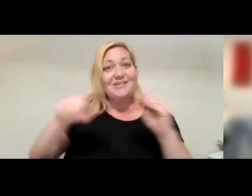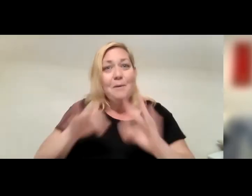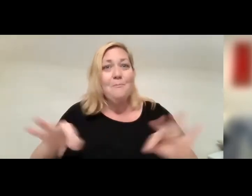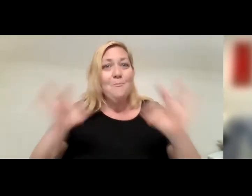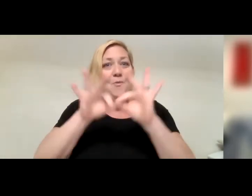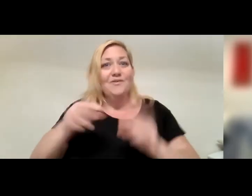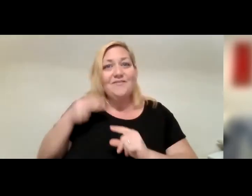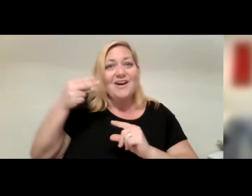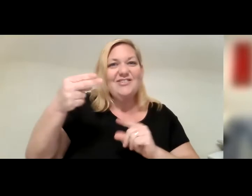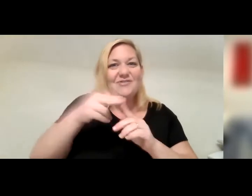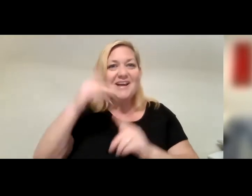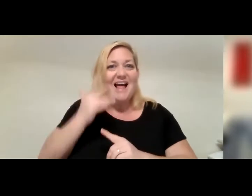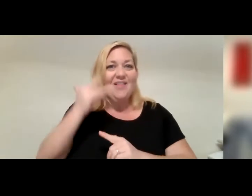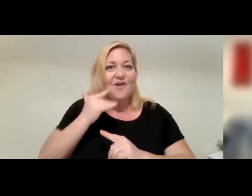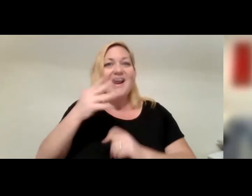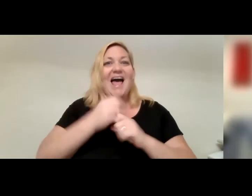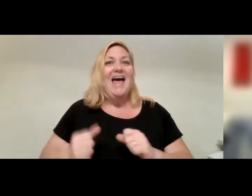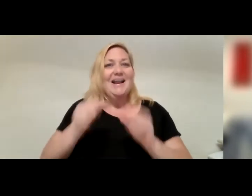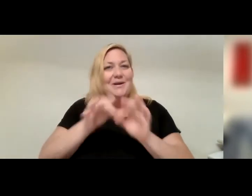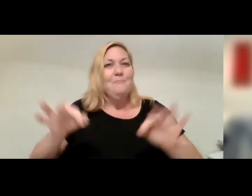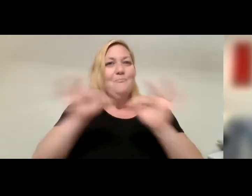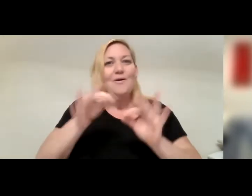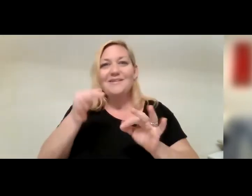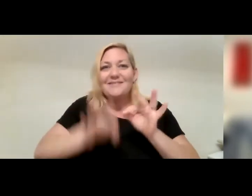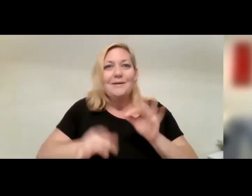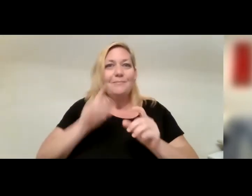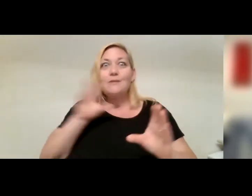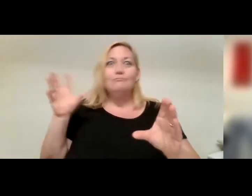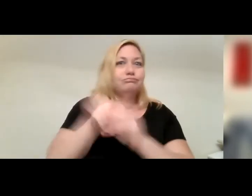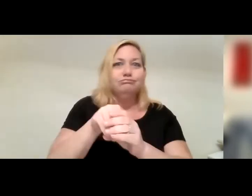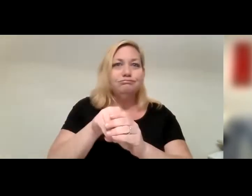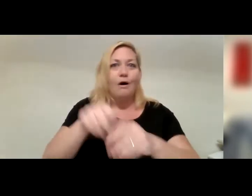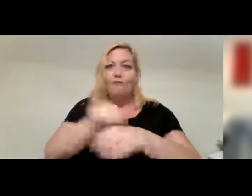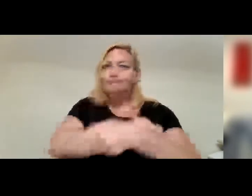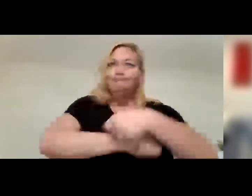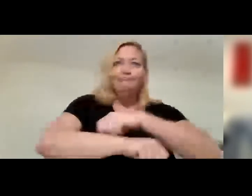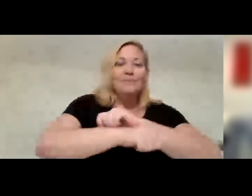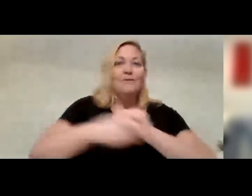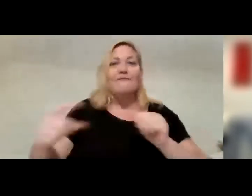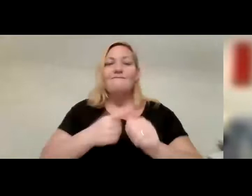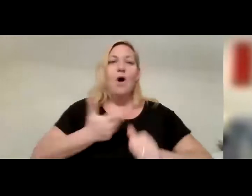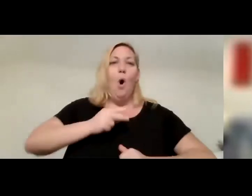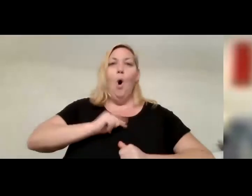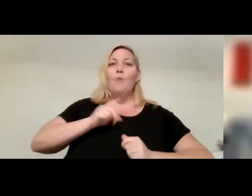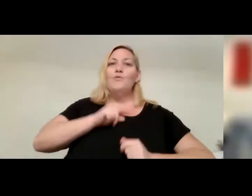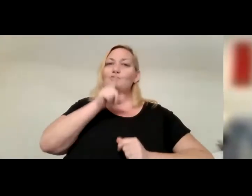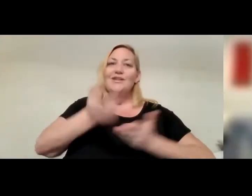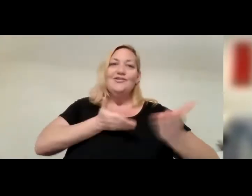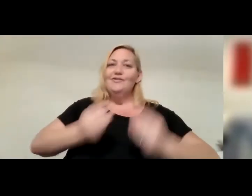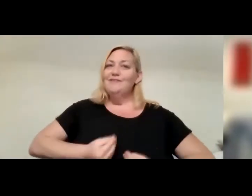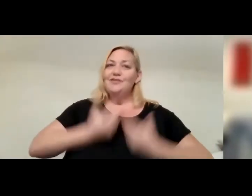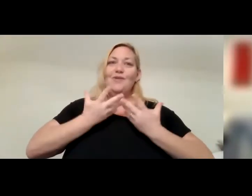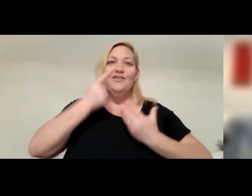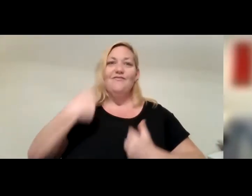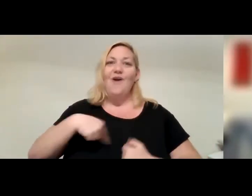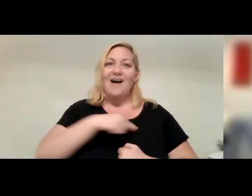our history in California and the importance of simply getting involved. It is one of our very own that has truly served as an inspiration for many